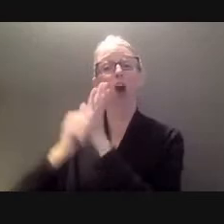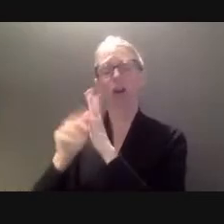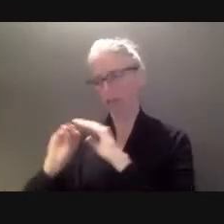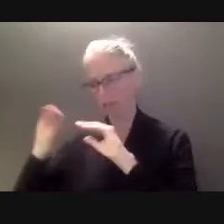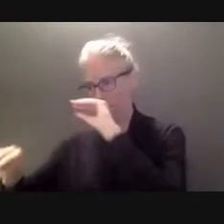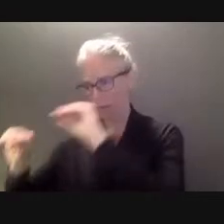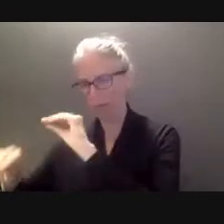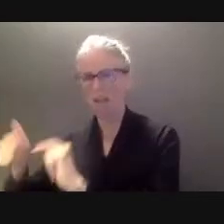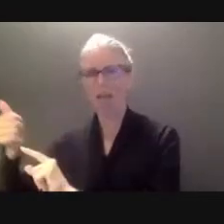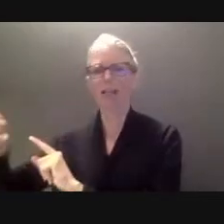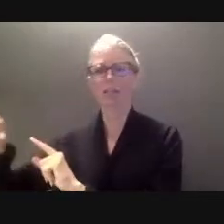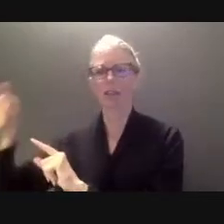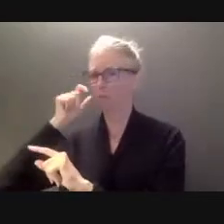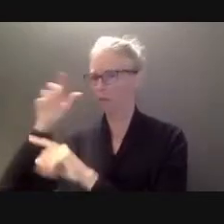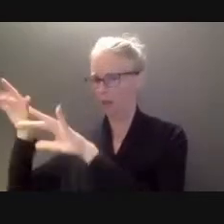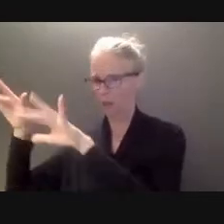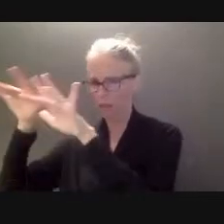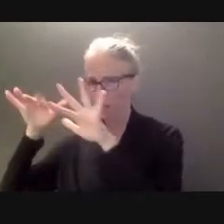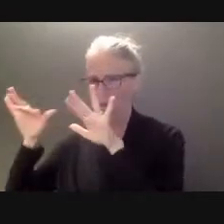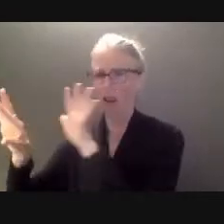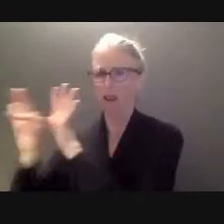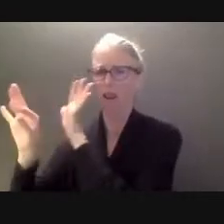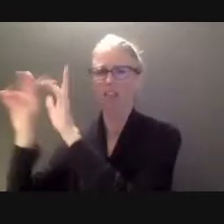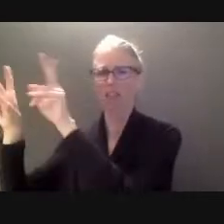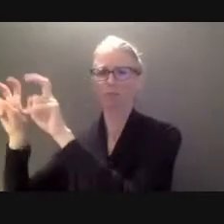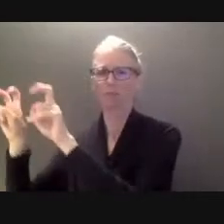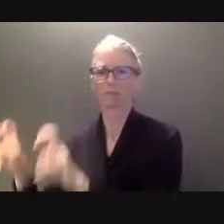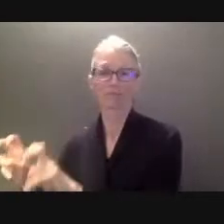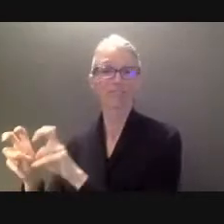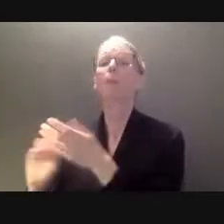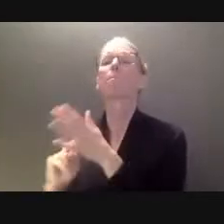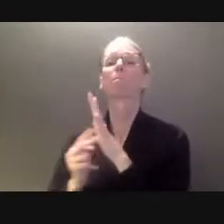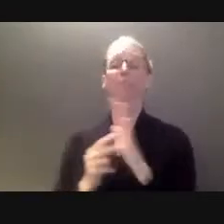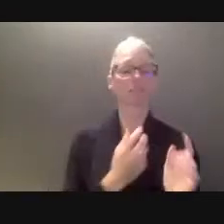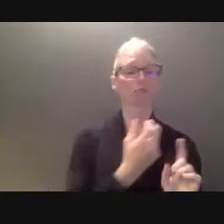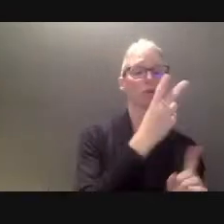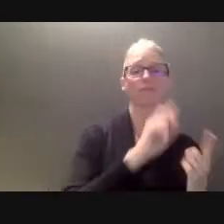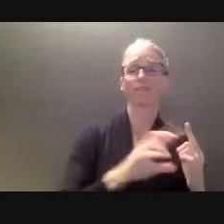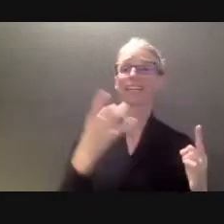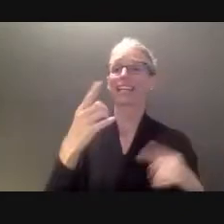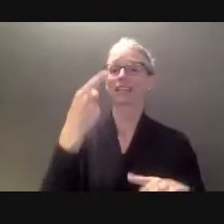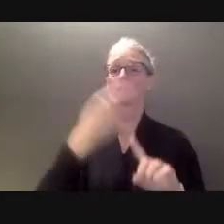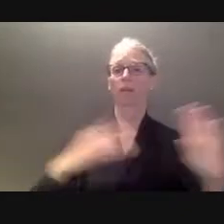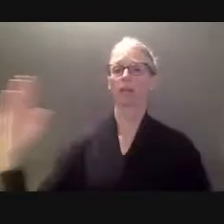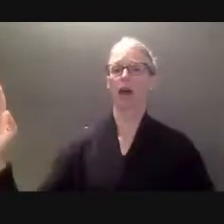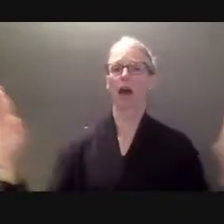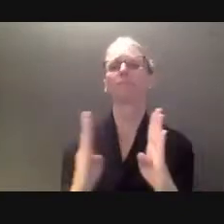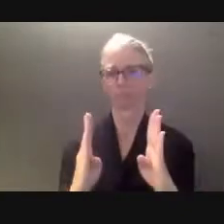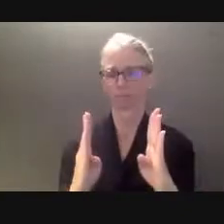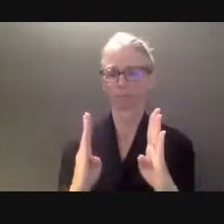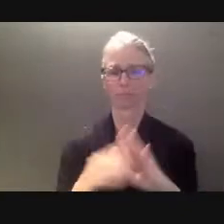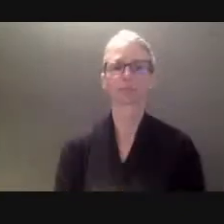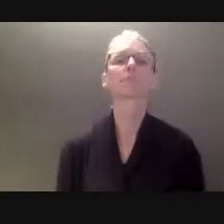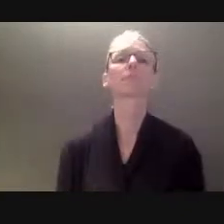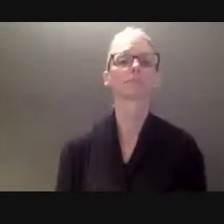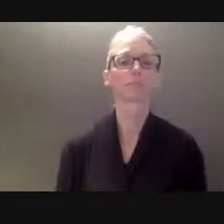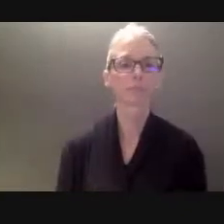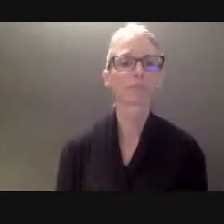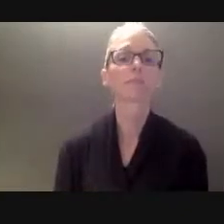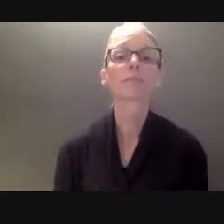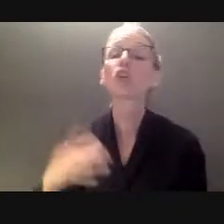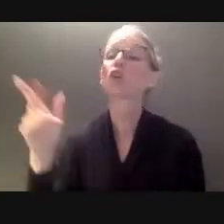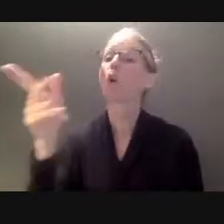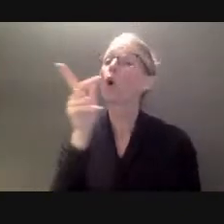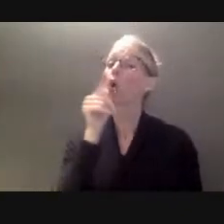is working closely with people experienced in conducting scoping reviews related to park accessibility to gather their input and expertise that